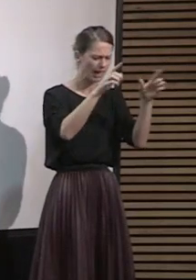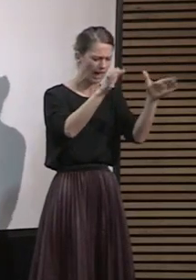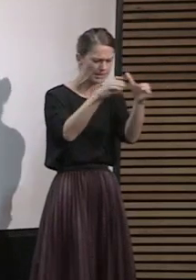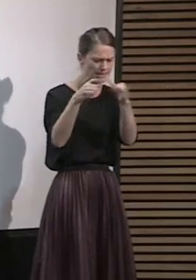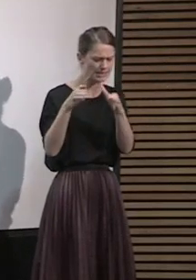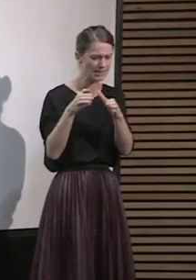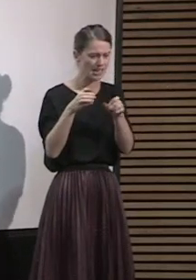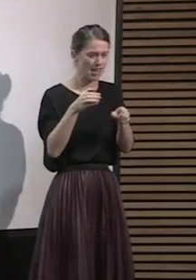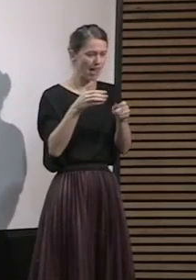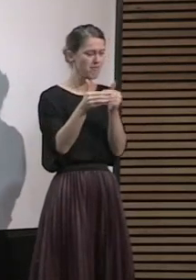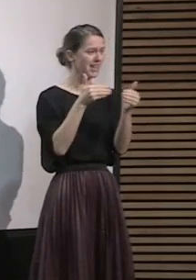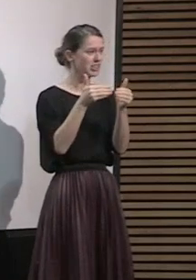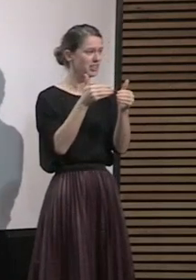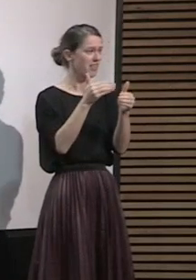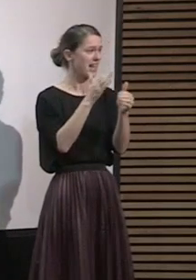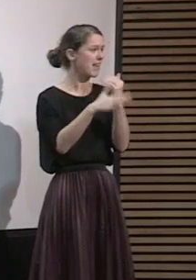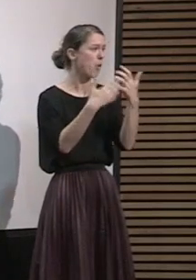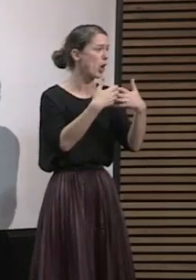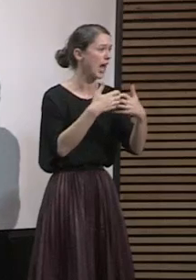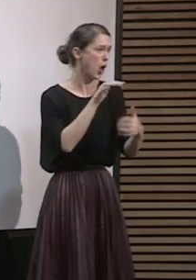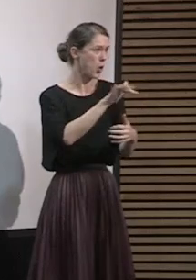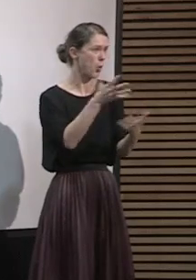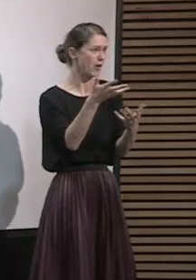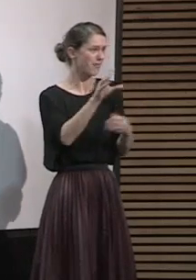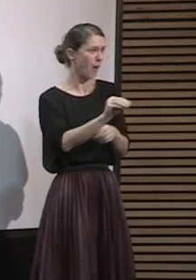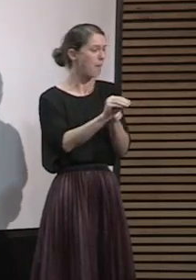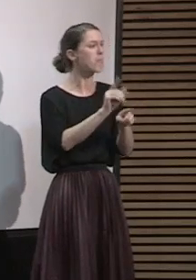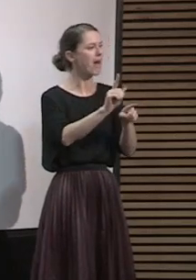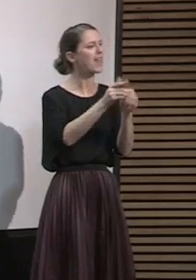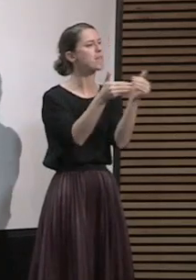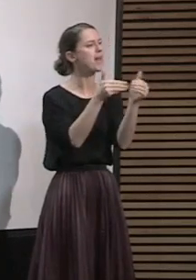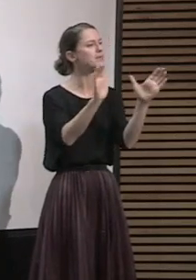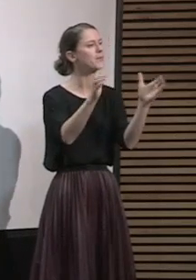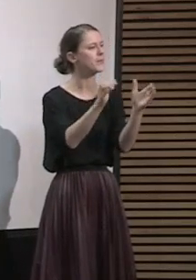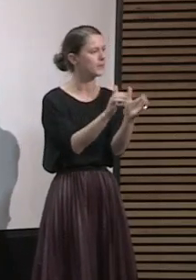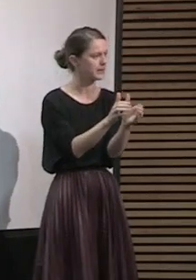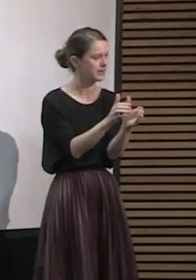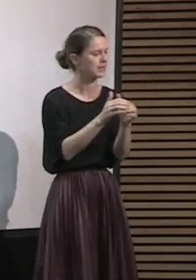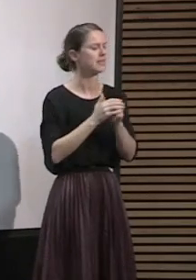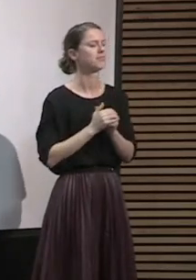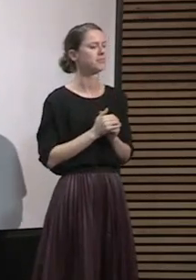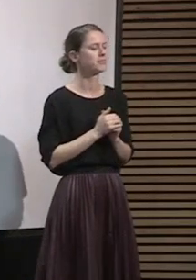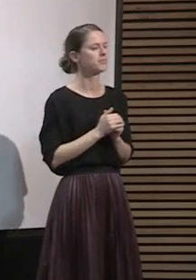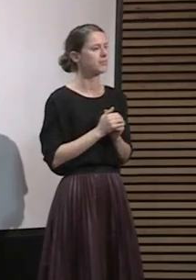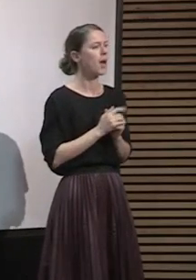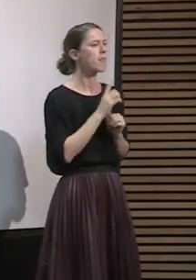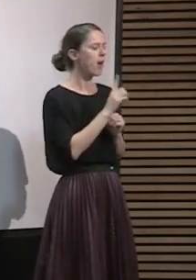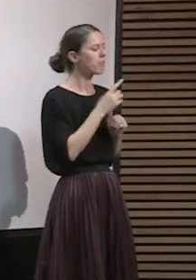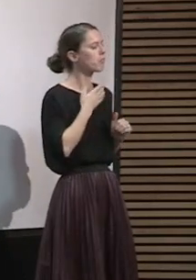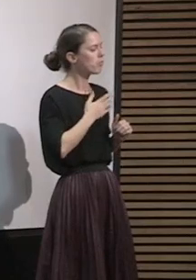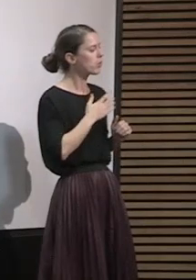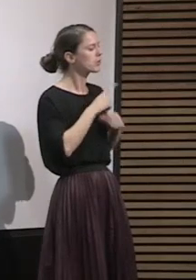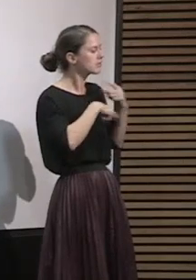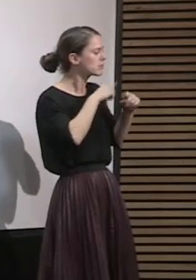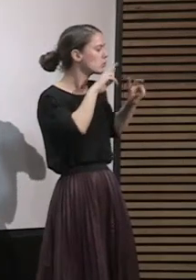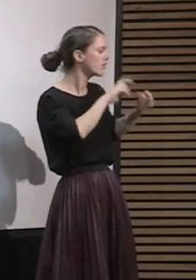and contained where they haven't always been able to identify the source. It is still preferable, and we will continue all of the